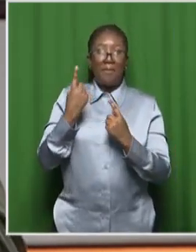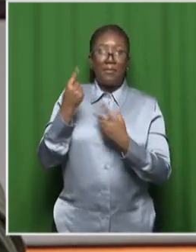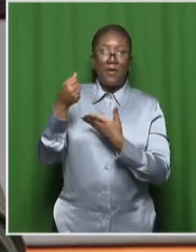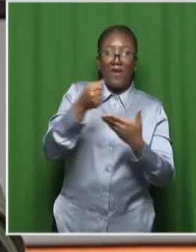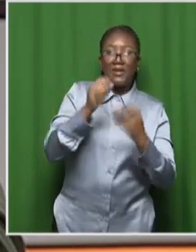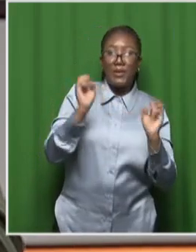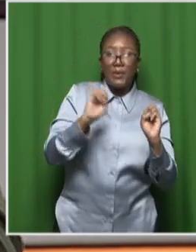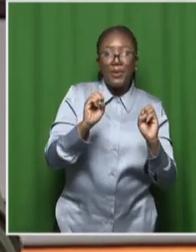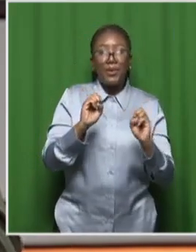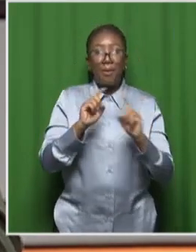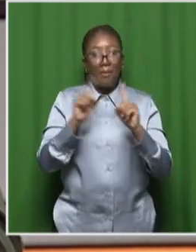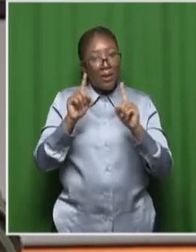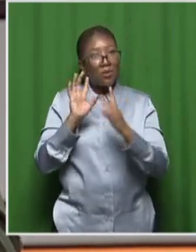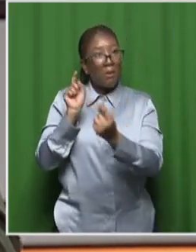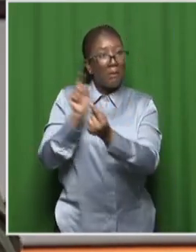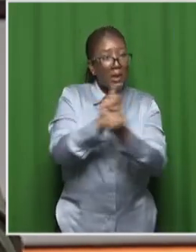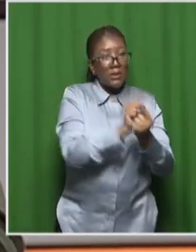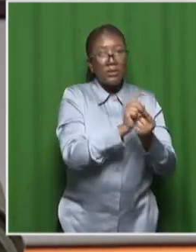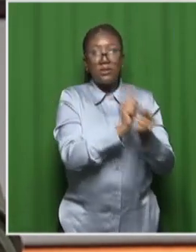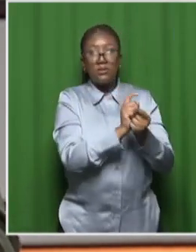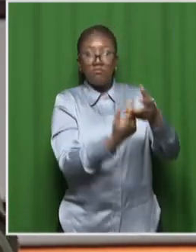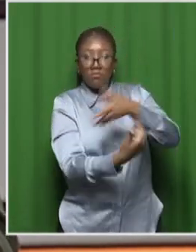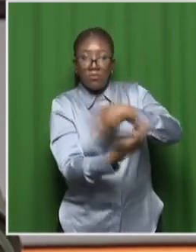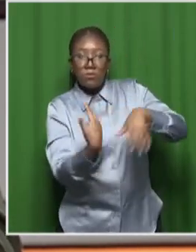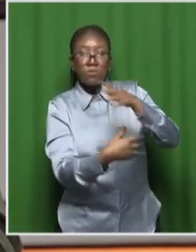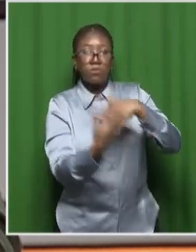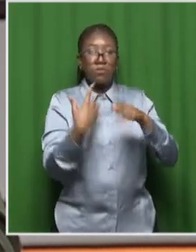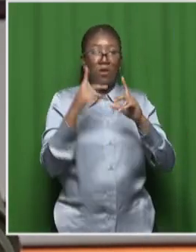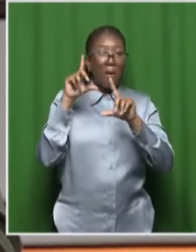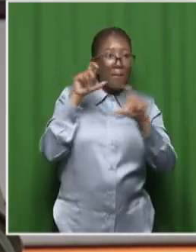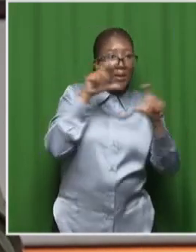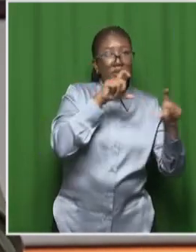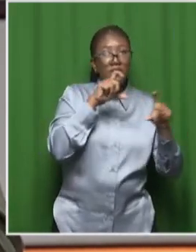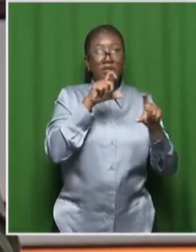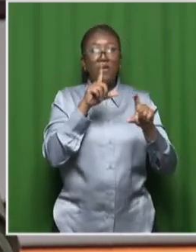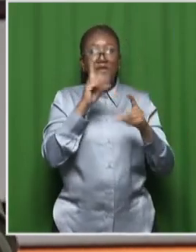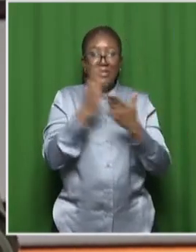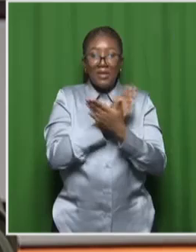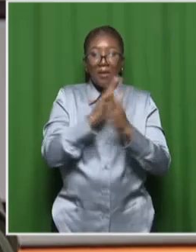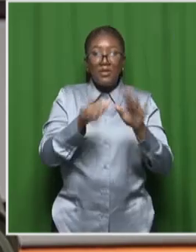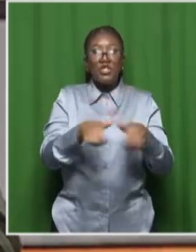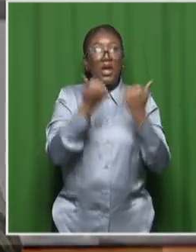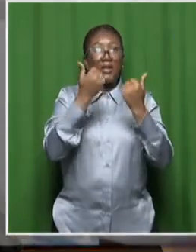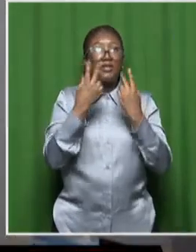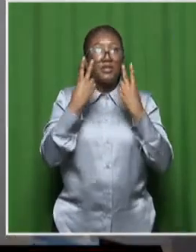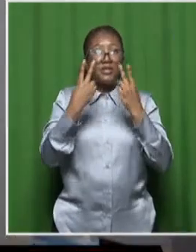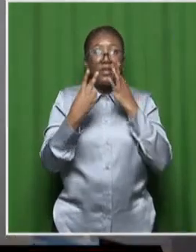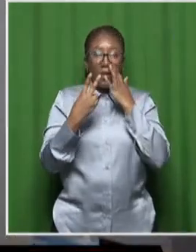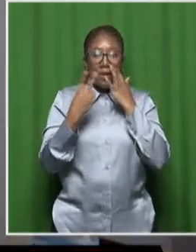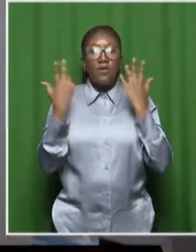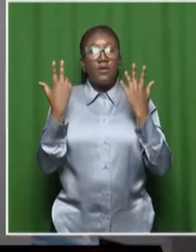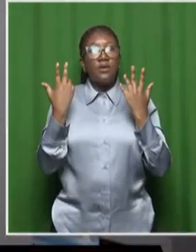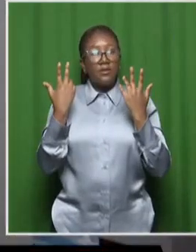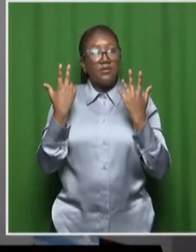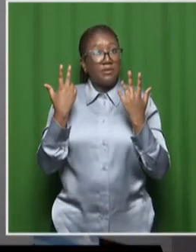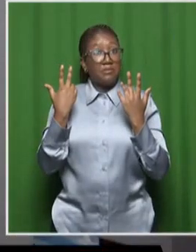are really creating with the little resources that they are offered. And then challenges where there is absolutely no hope, to a point